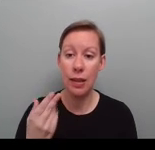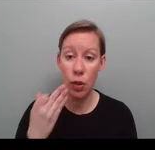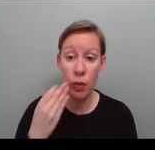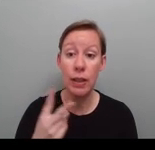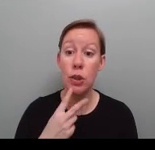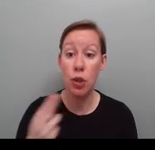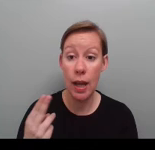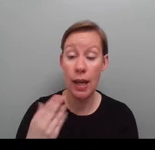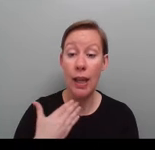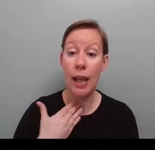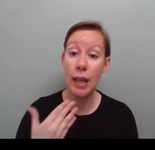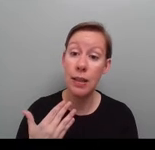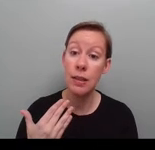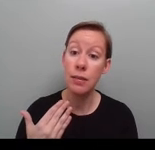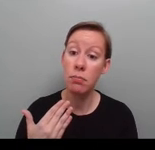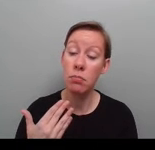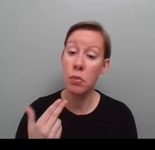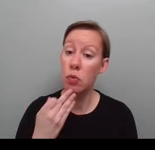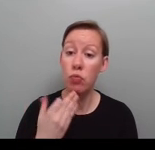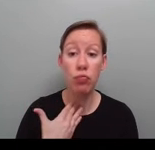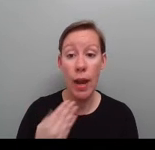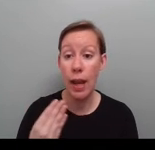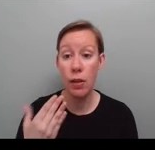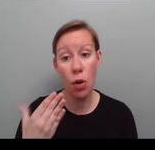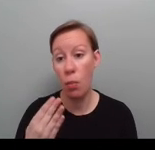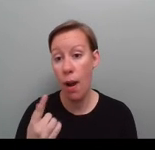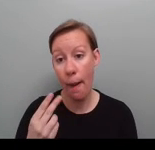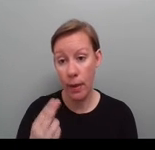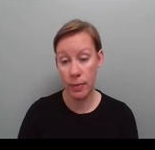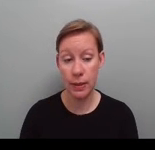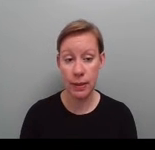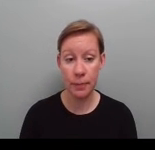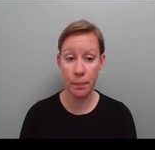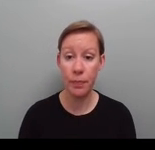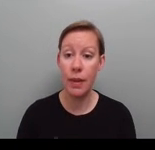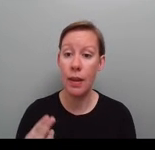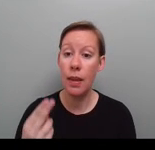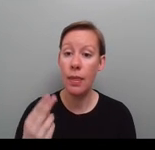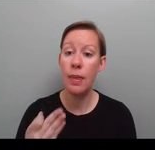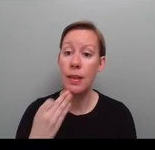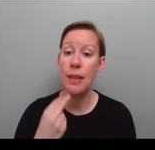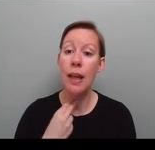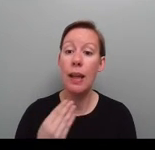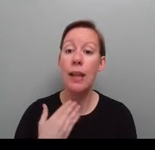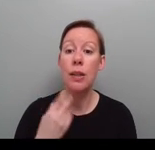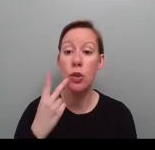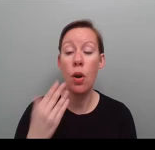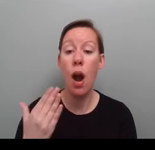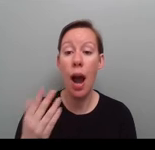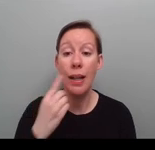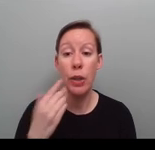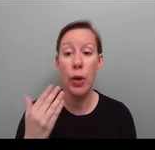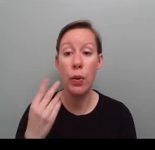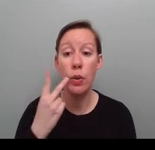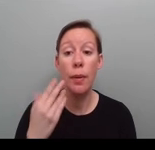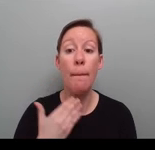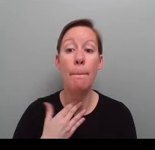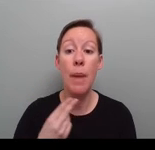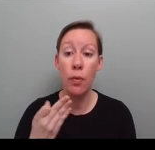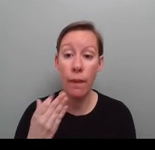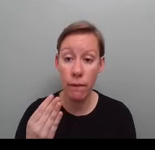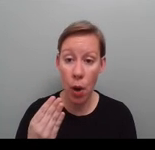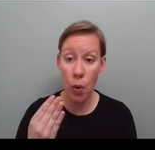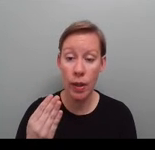check means that my connection is great and I don't have any problems. The second button is your audio. So this is a